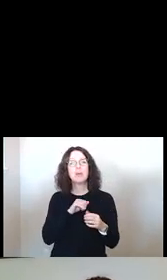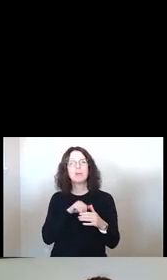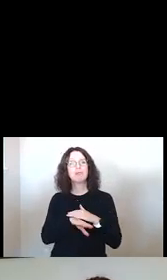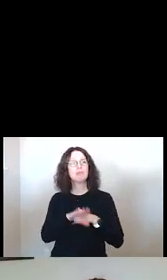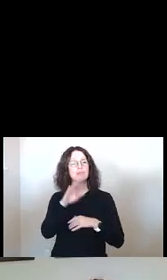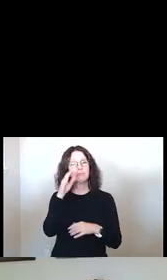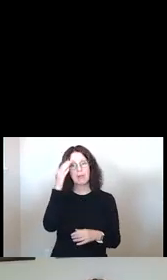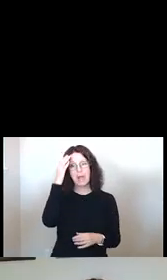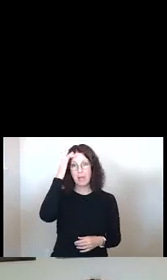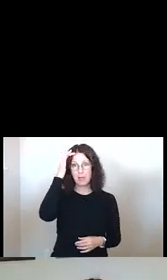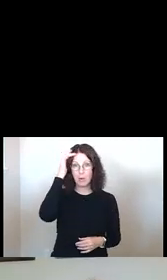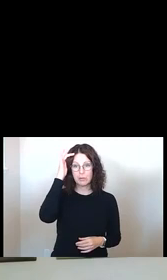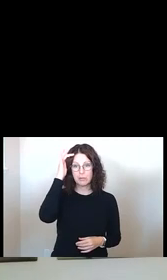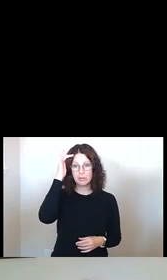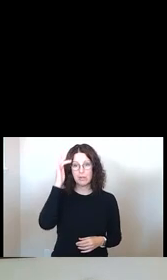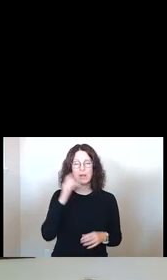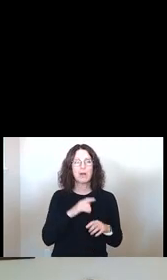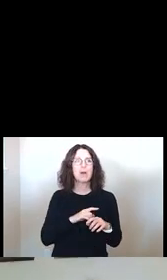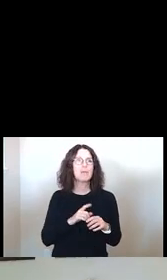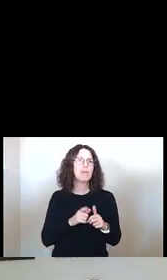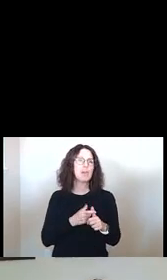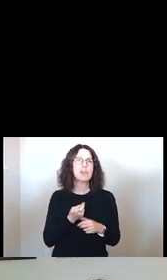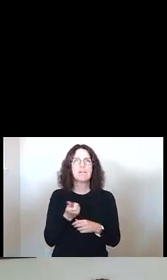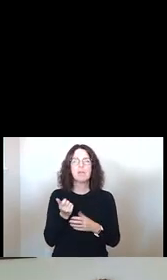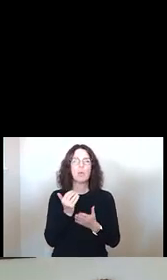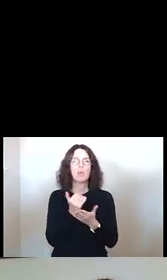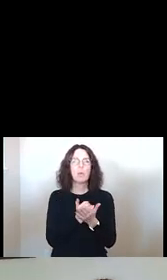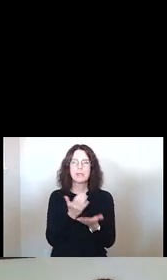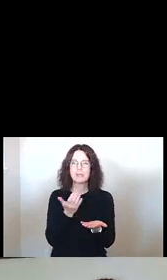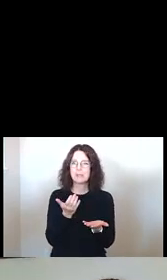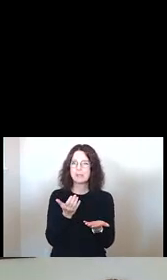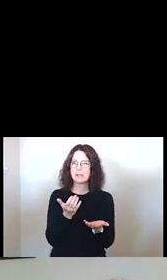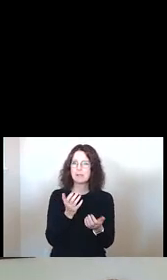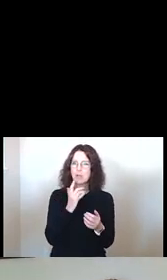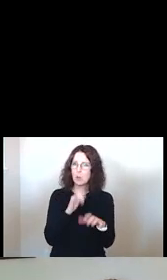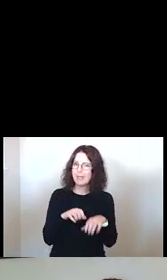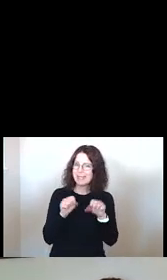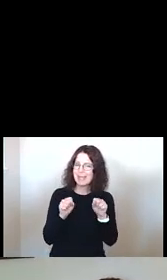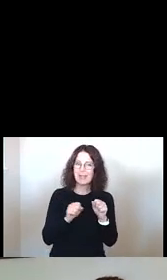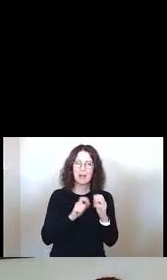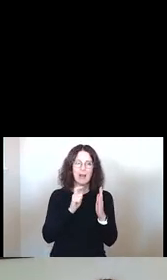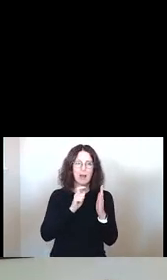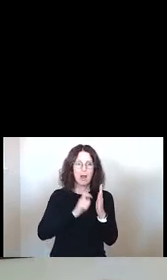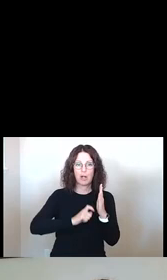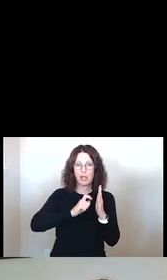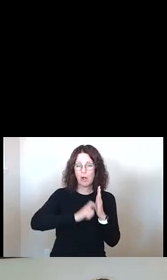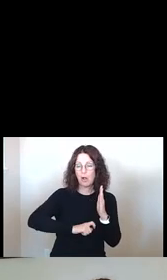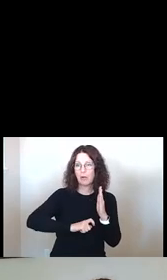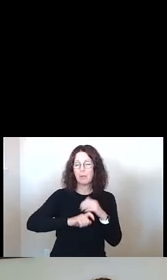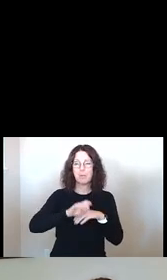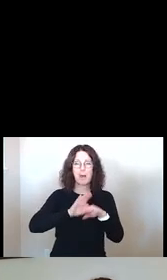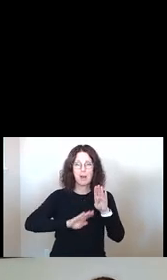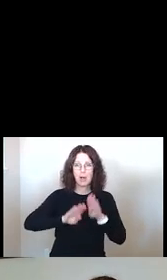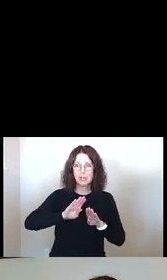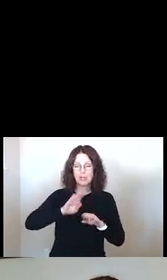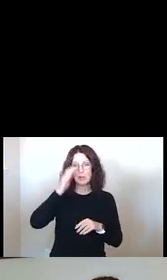fields through few courses you might look at would be the archaeology biological anthropology course, which is